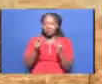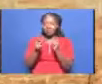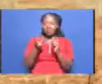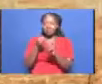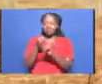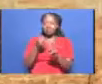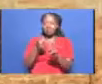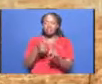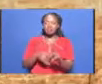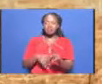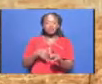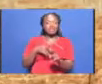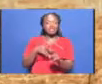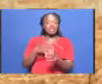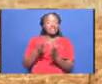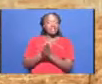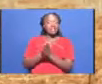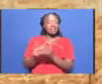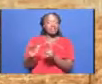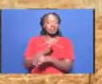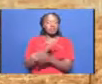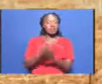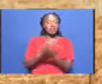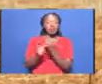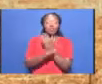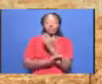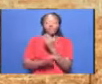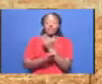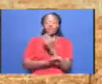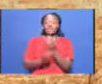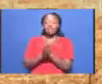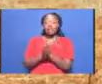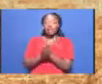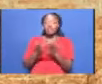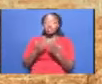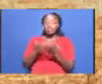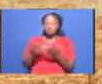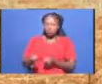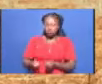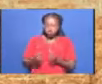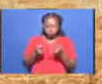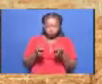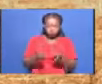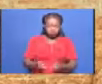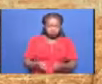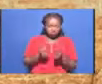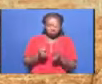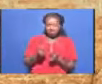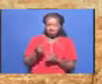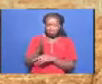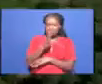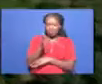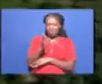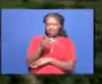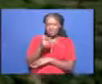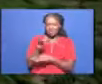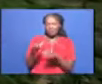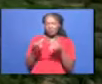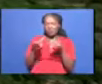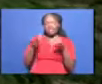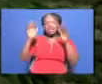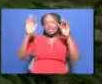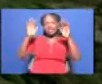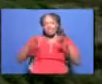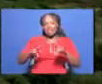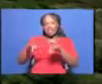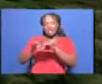most parts of the country and globally, Mikameni residents are uprooting these Mathenge trees as they await for rains. According